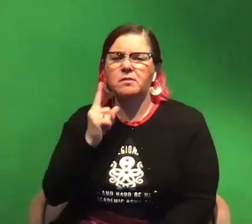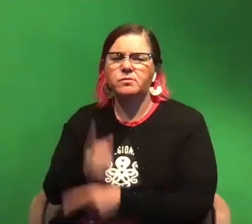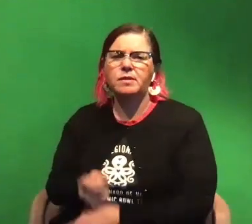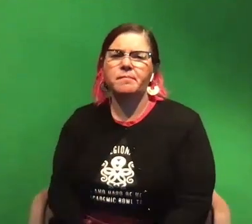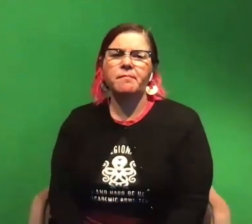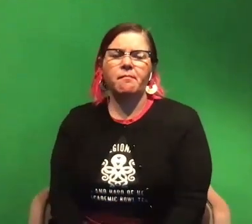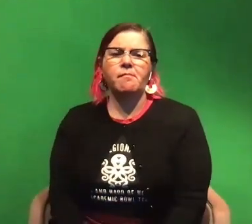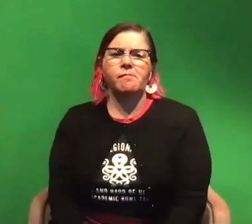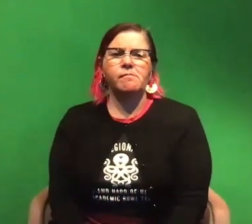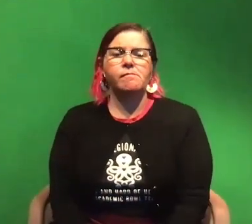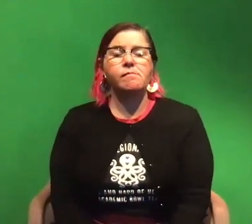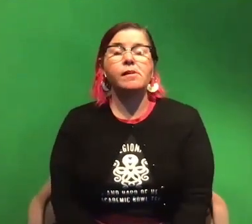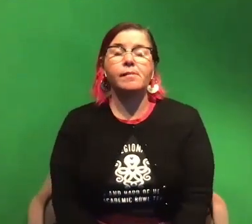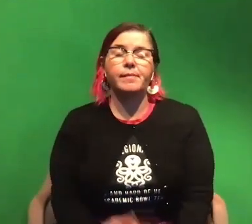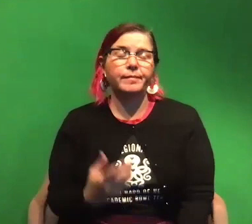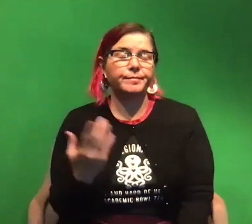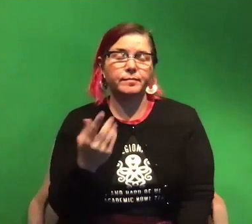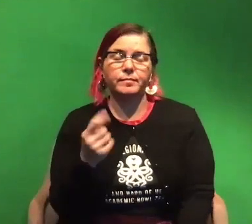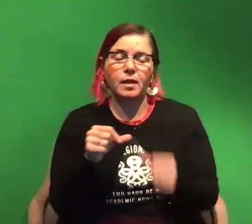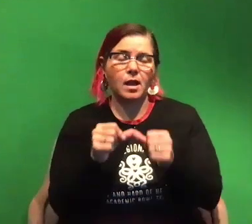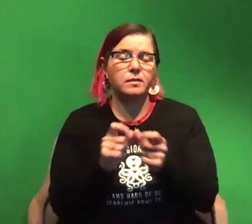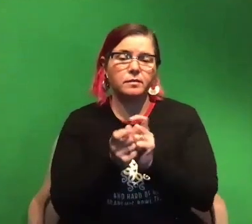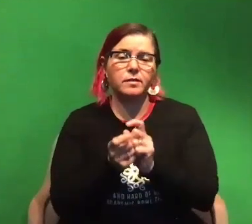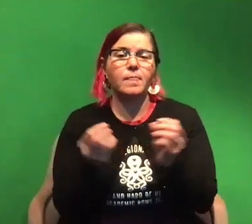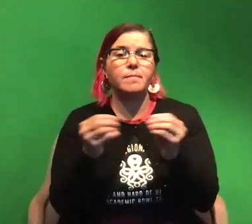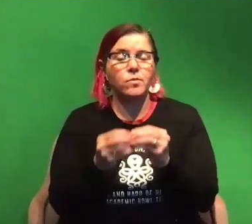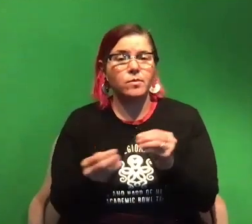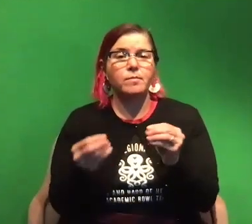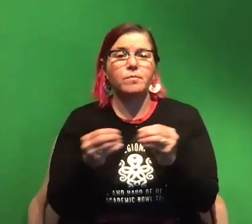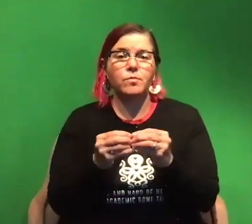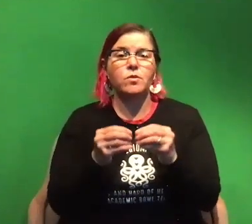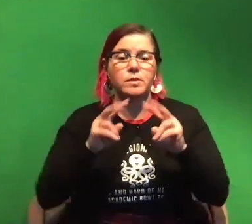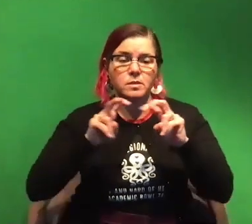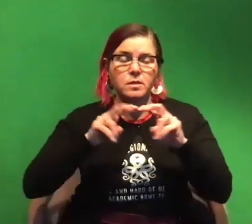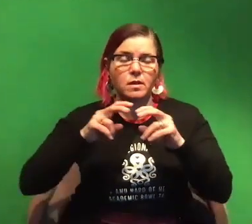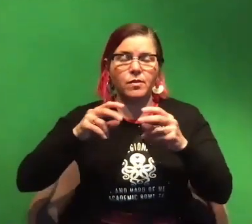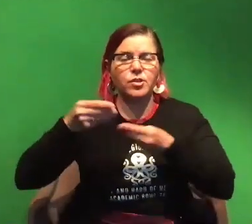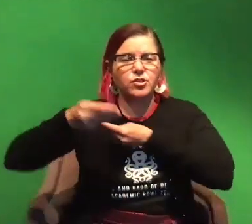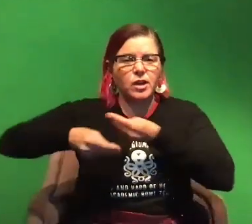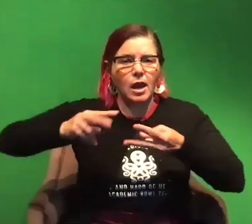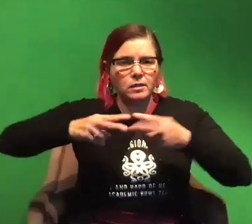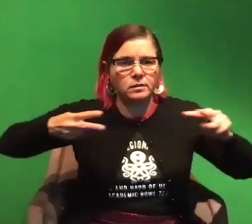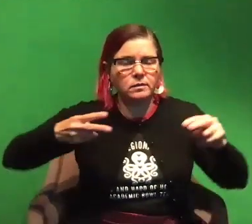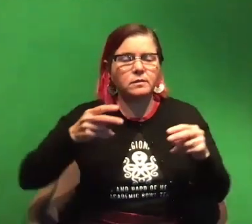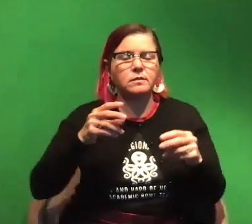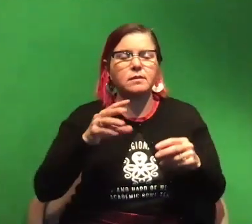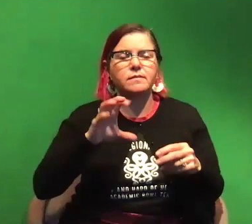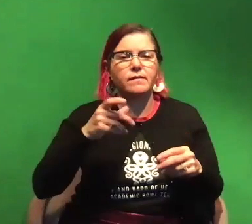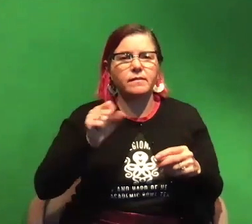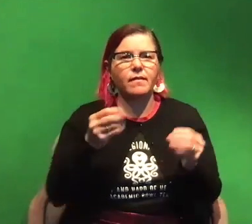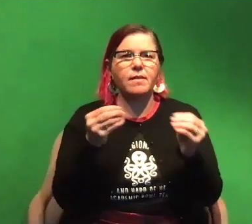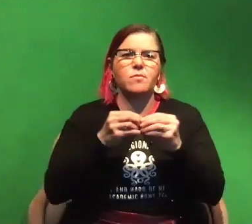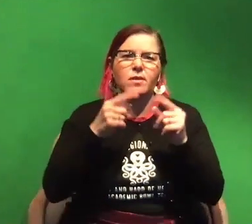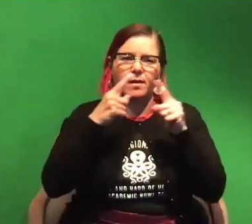So. But things are constantly changing. The more we do looking at the genetics of cephalopods, kind of the more complicated things